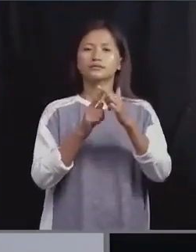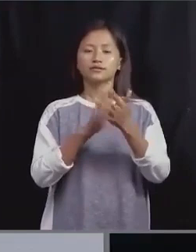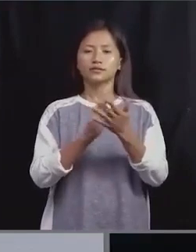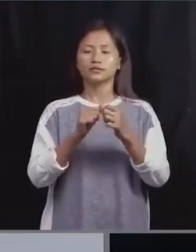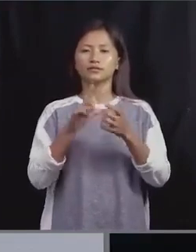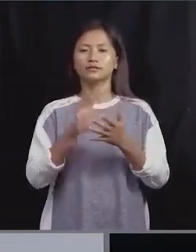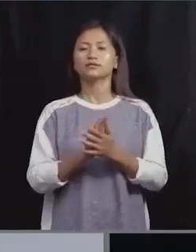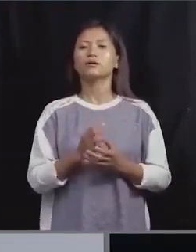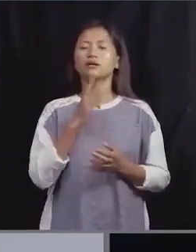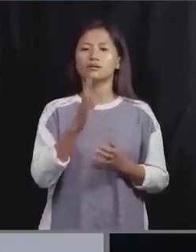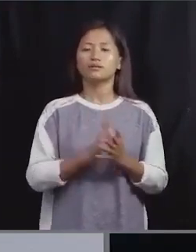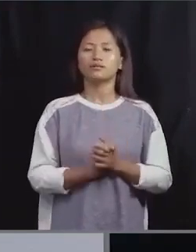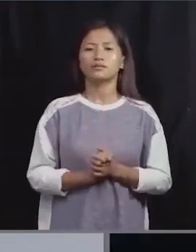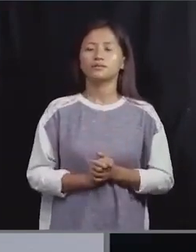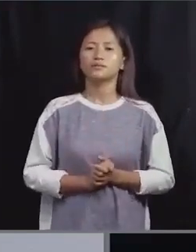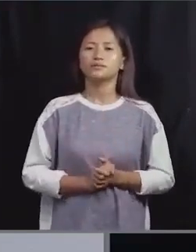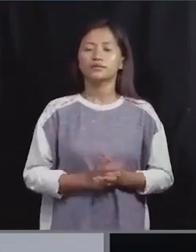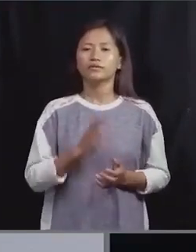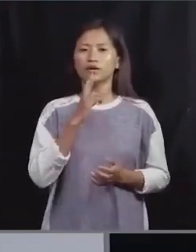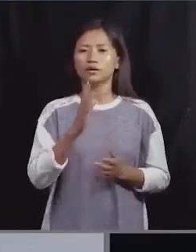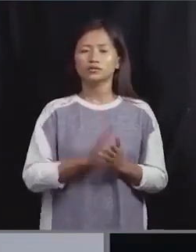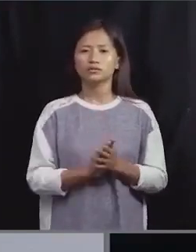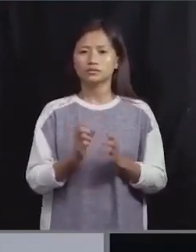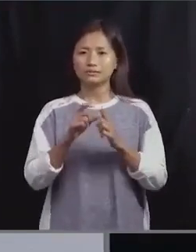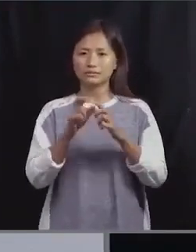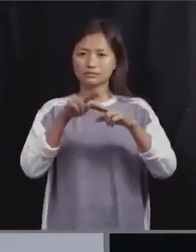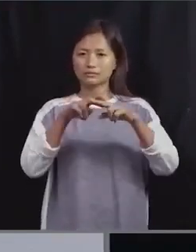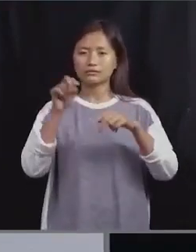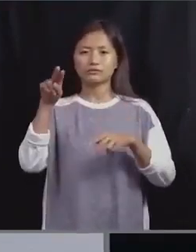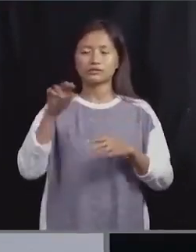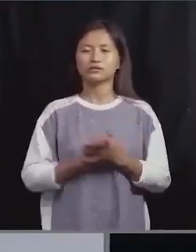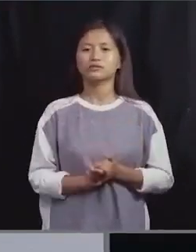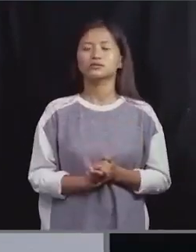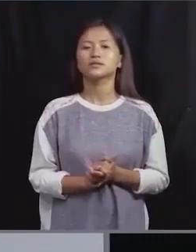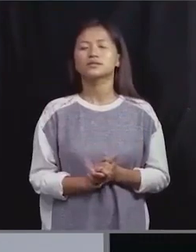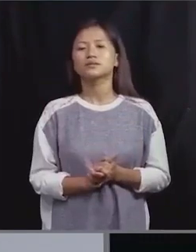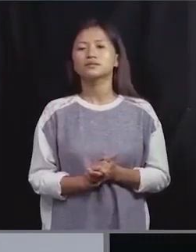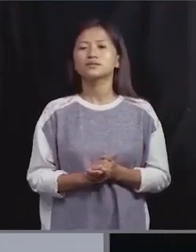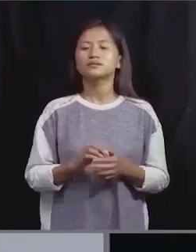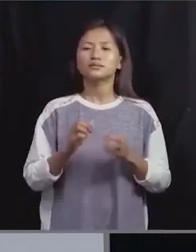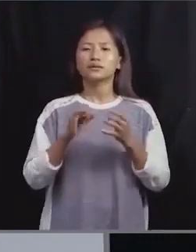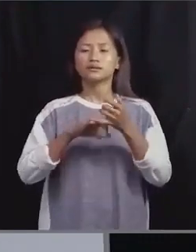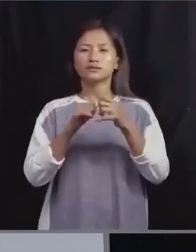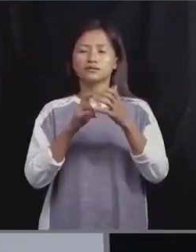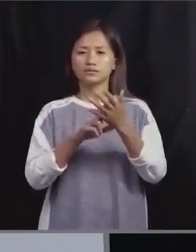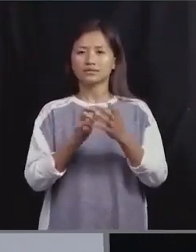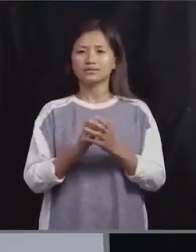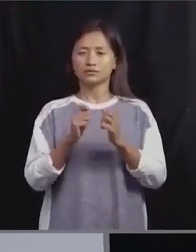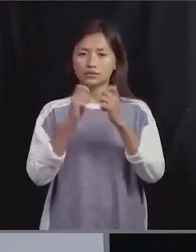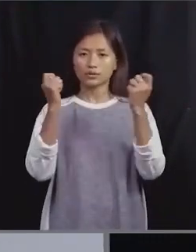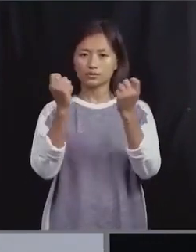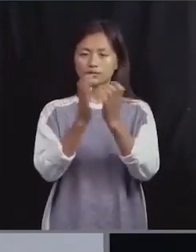are. So if we are asked to define who are the Santhals, these Santhals are a tribal